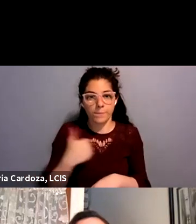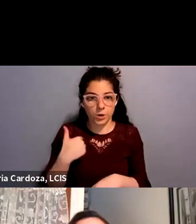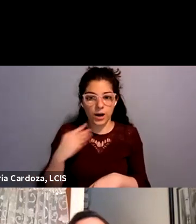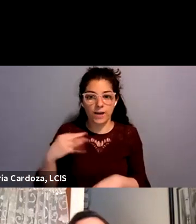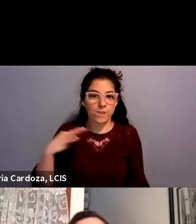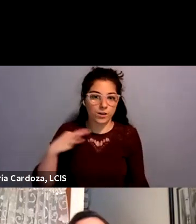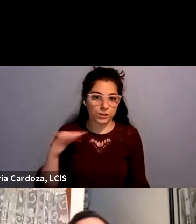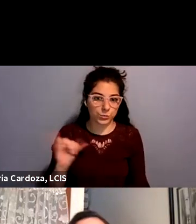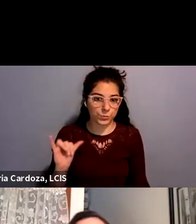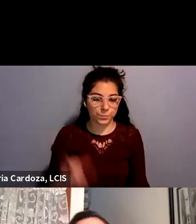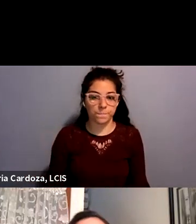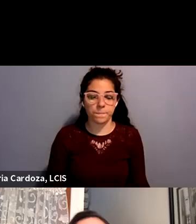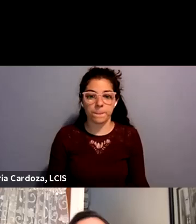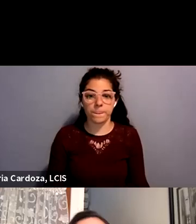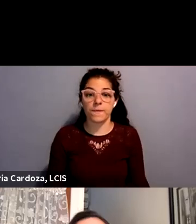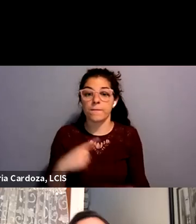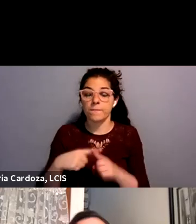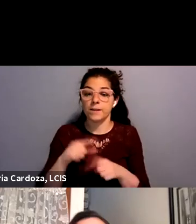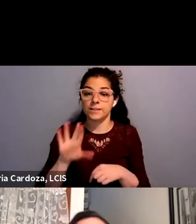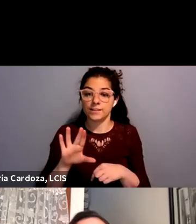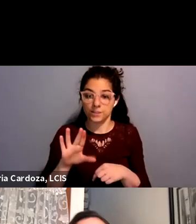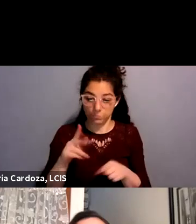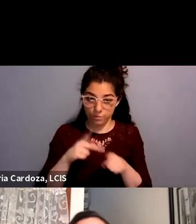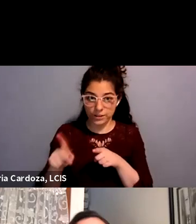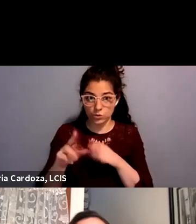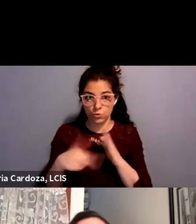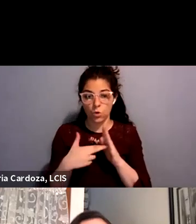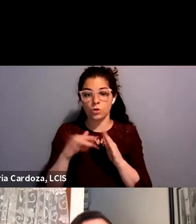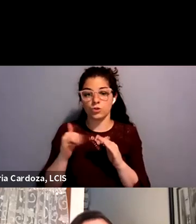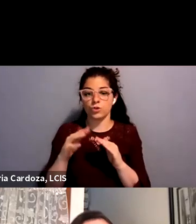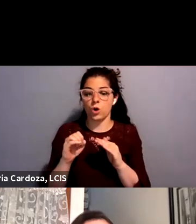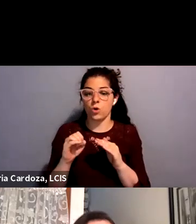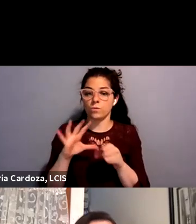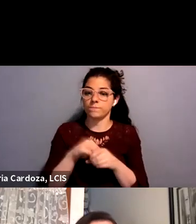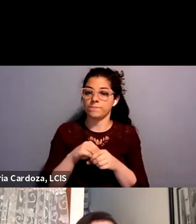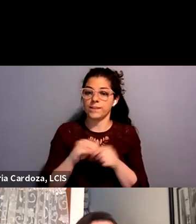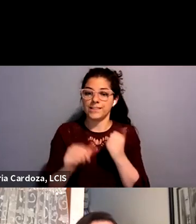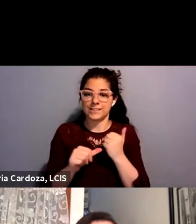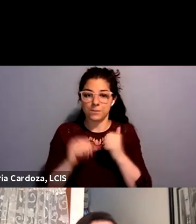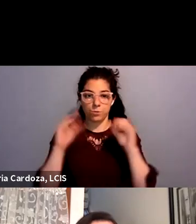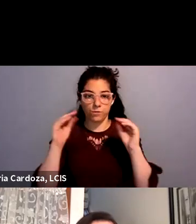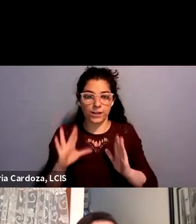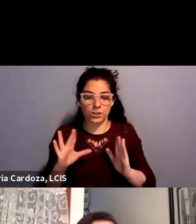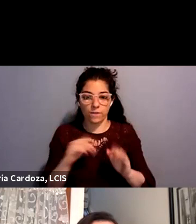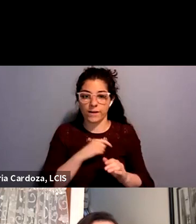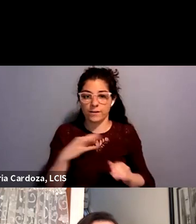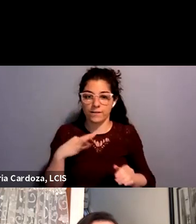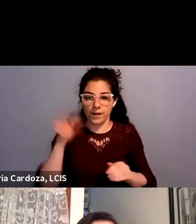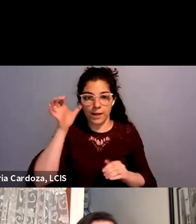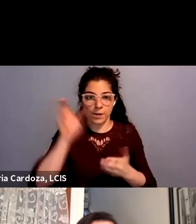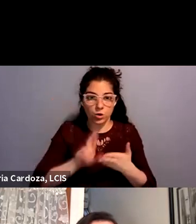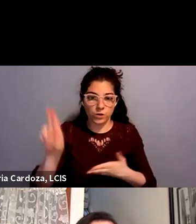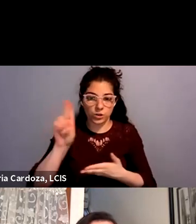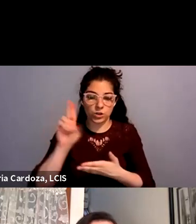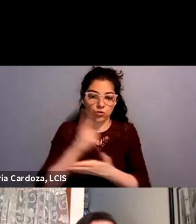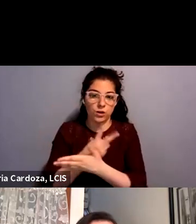volunteer. In addition to his professional role, Joe has served as an assistant professor on the faculty of Columbia University's Graduate